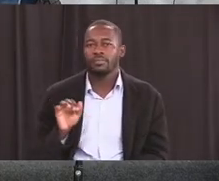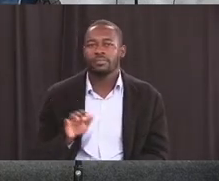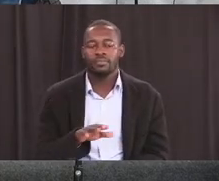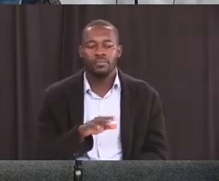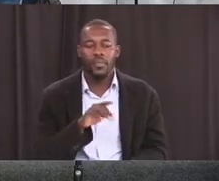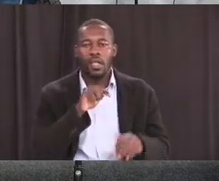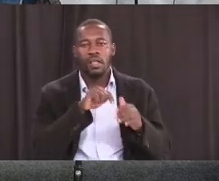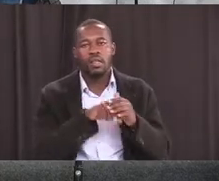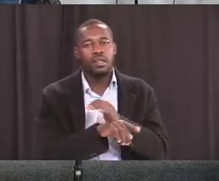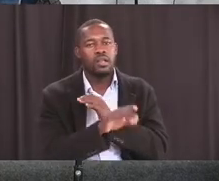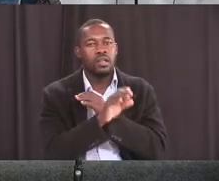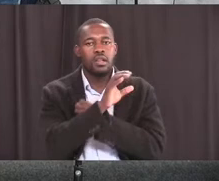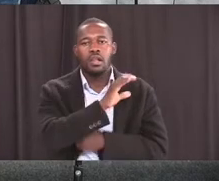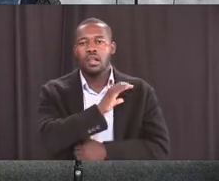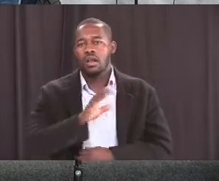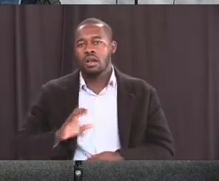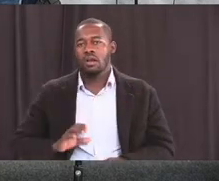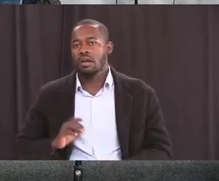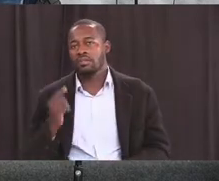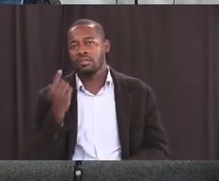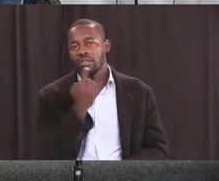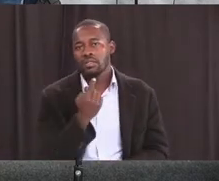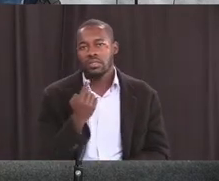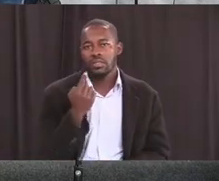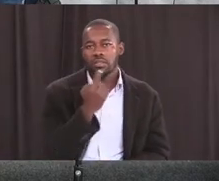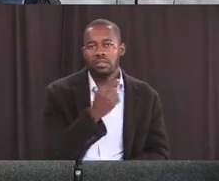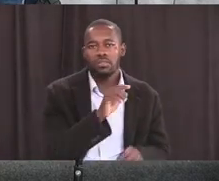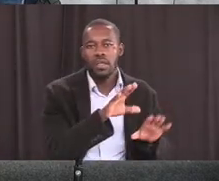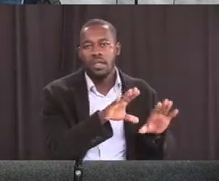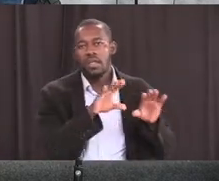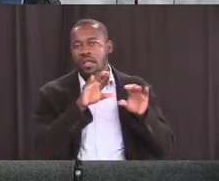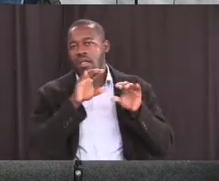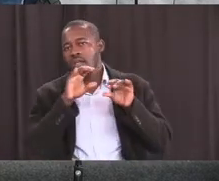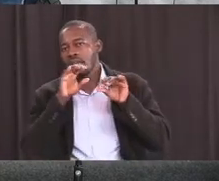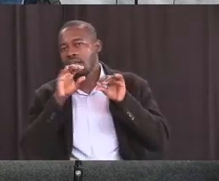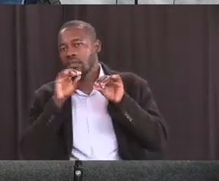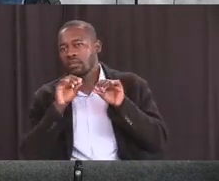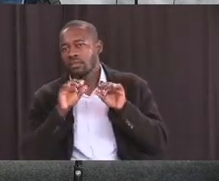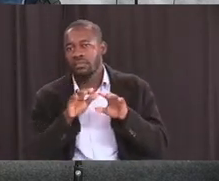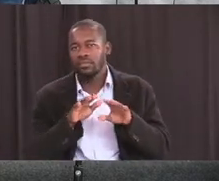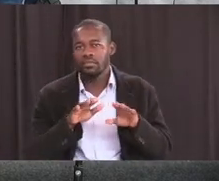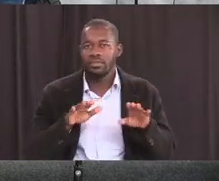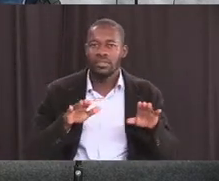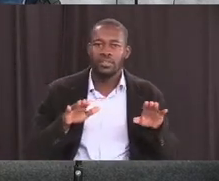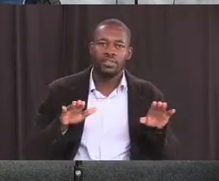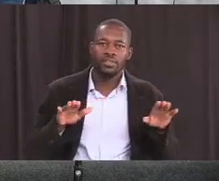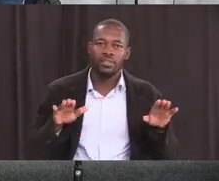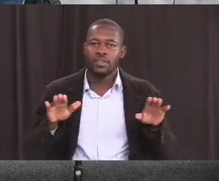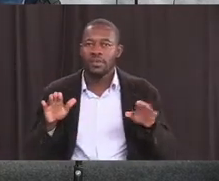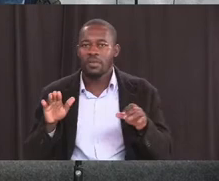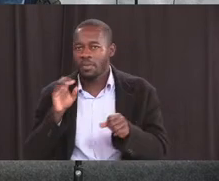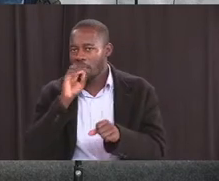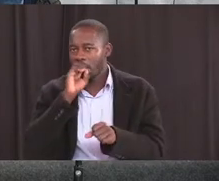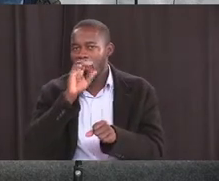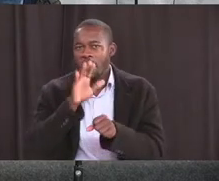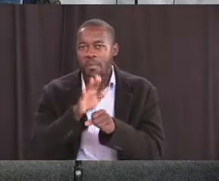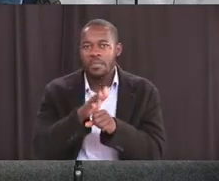In Christ alone, who took on flesh, fullness of God